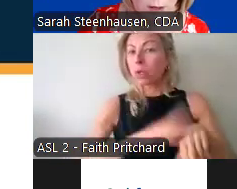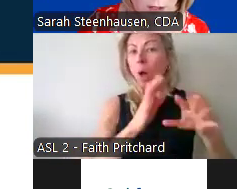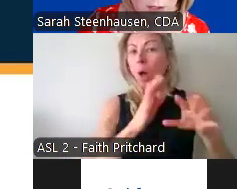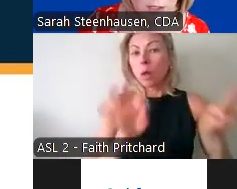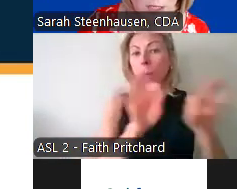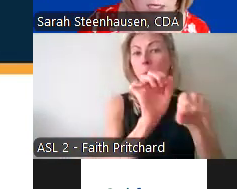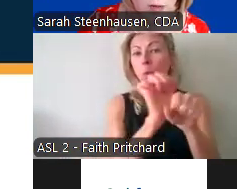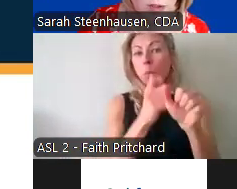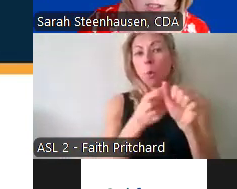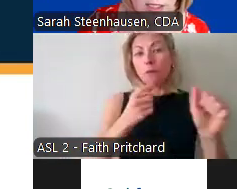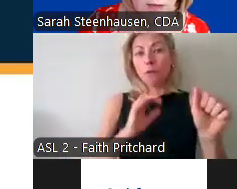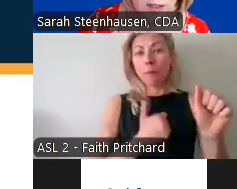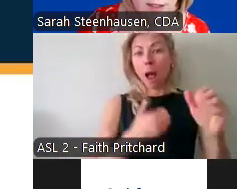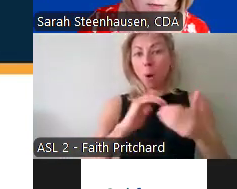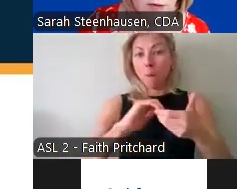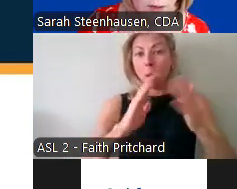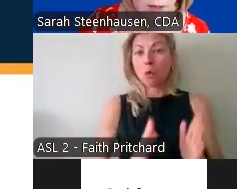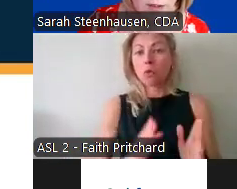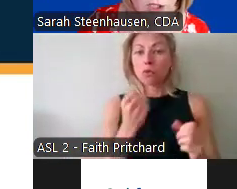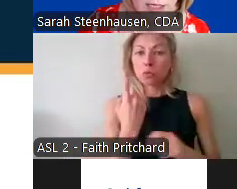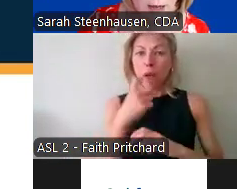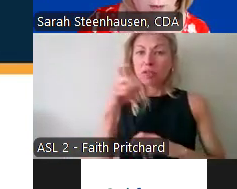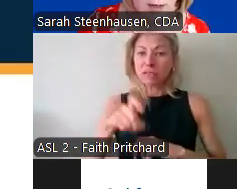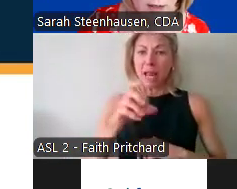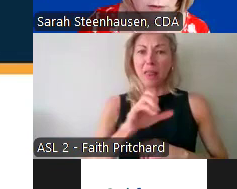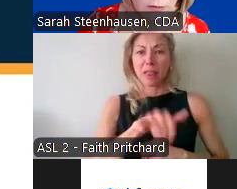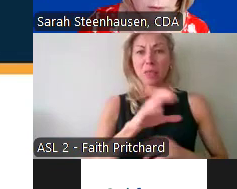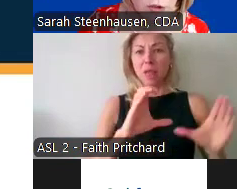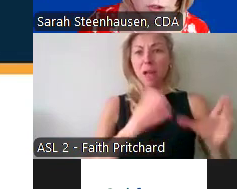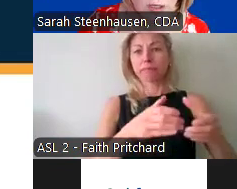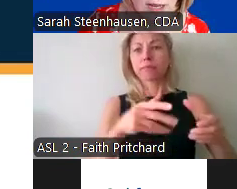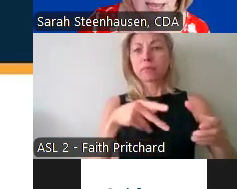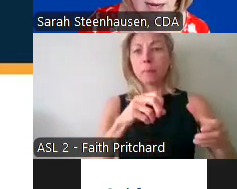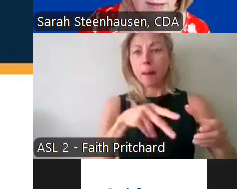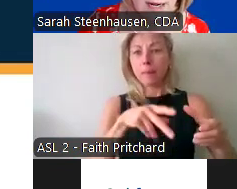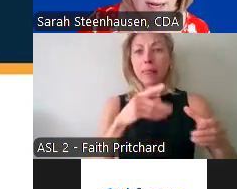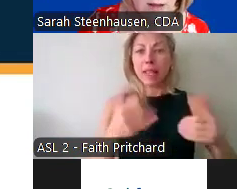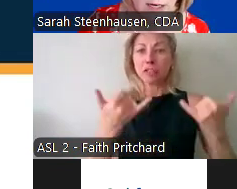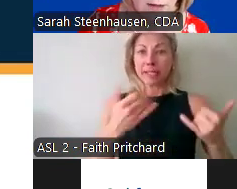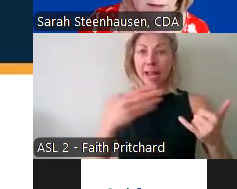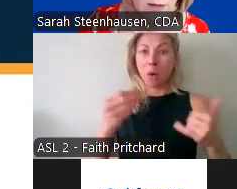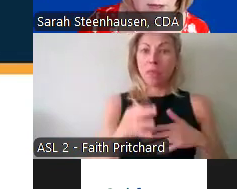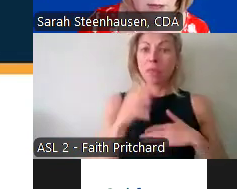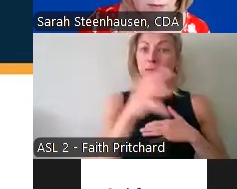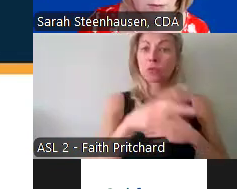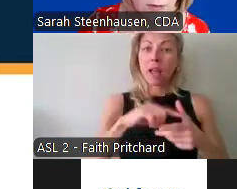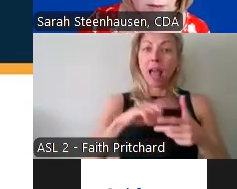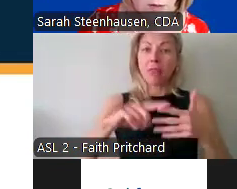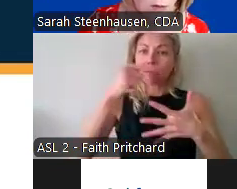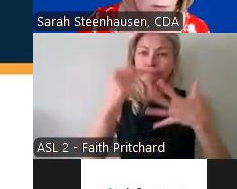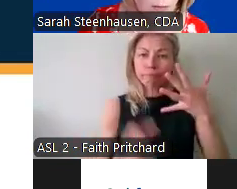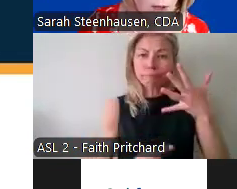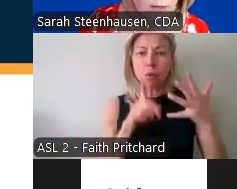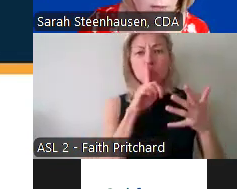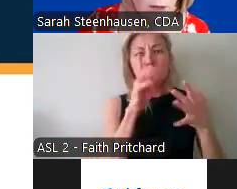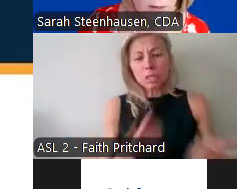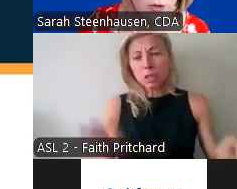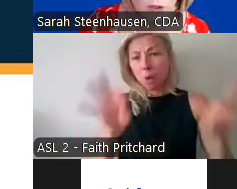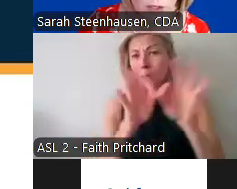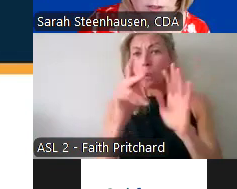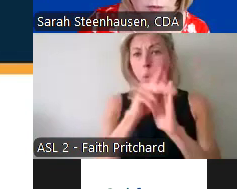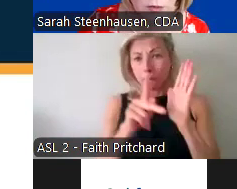our partners to understand the needs of this population now and into the future, and then outlining some really critical